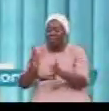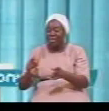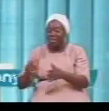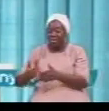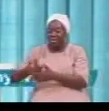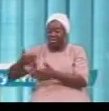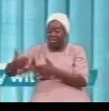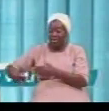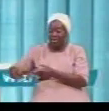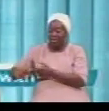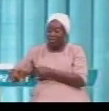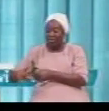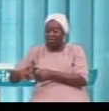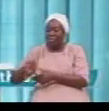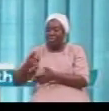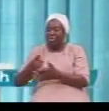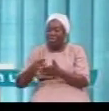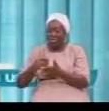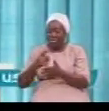going out to testify? Ask him all.